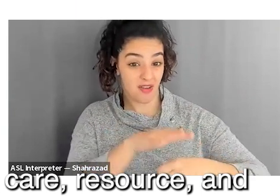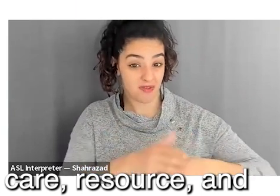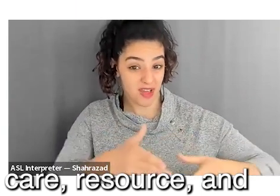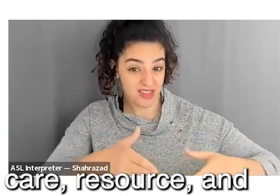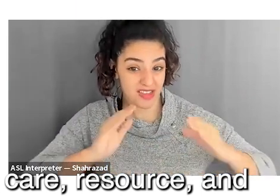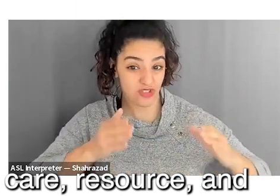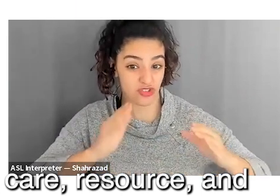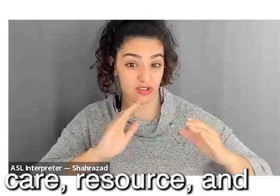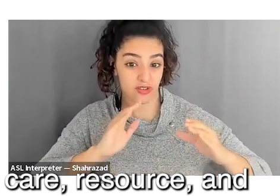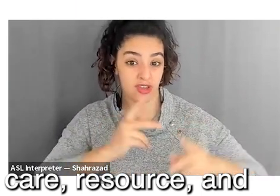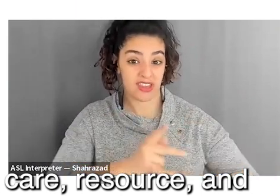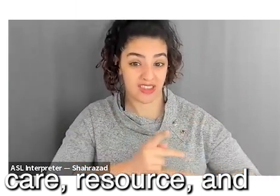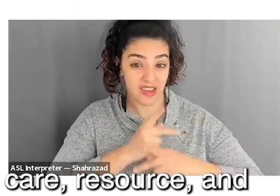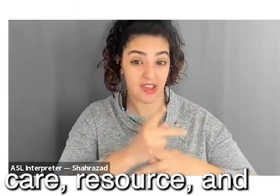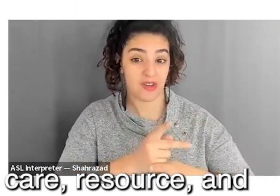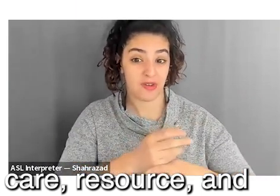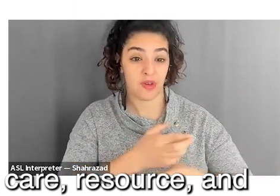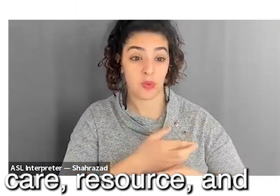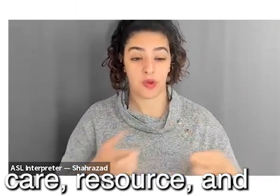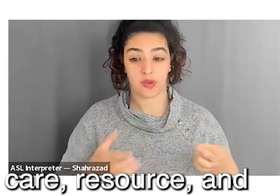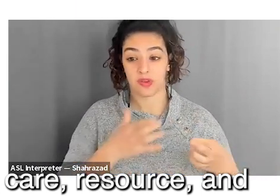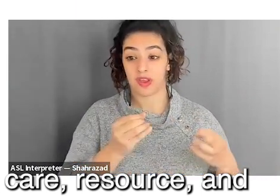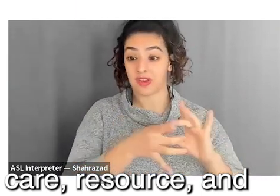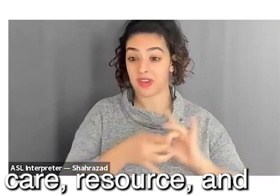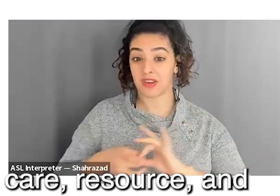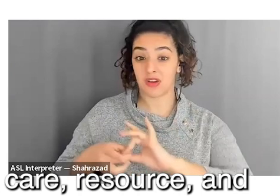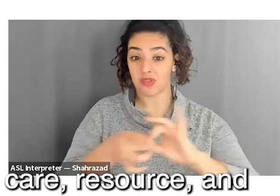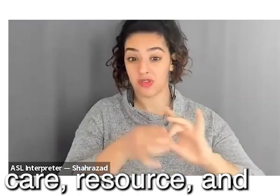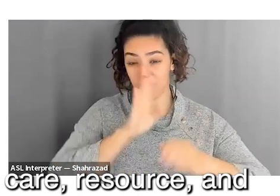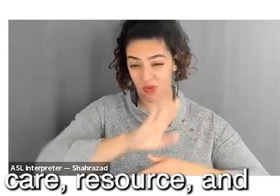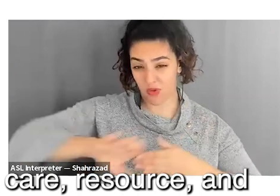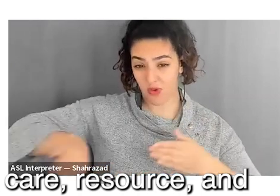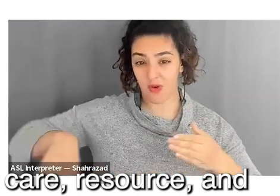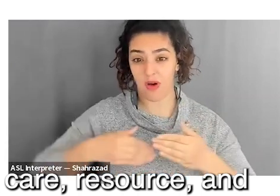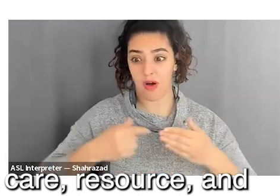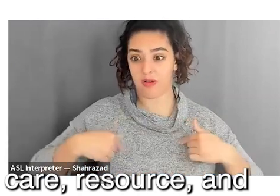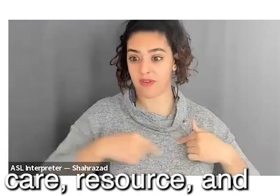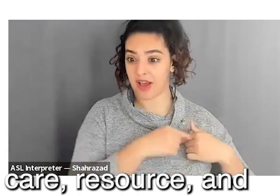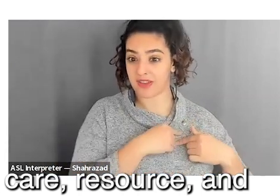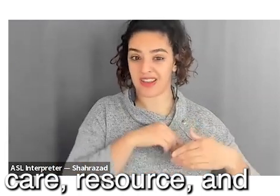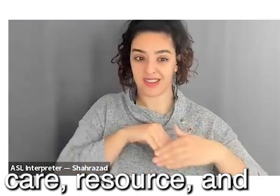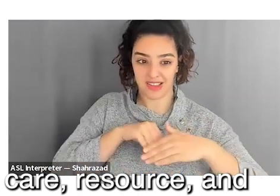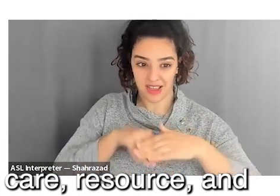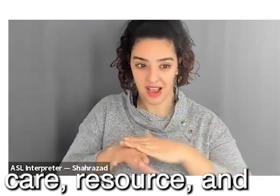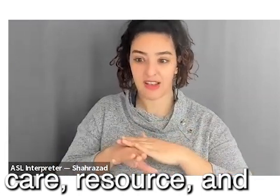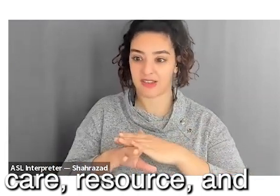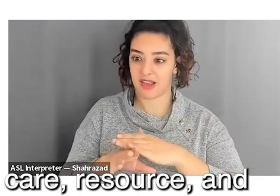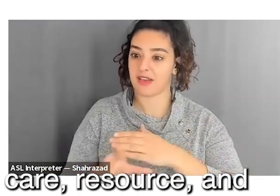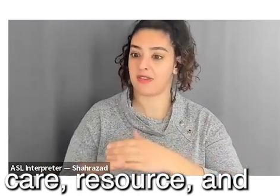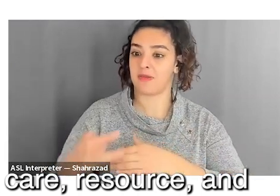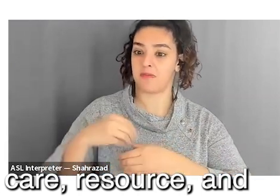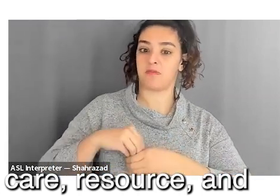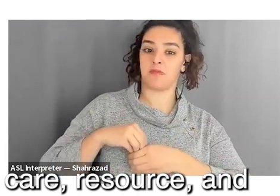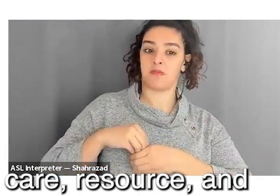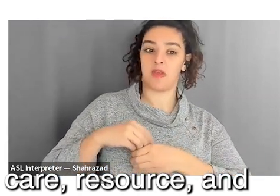care, resource, and connection for all of us to access belonging, to be in